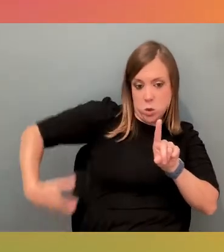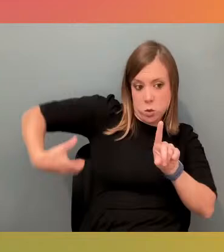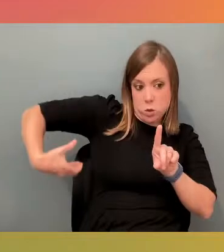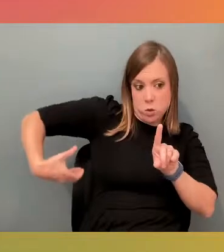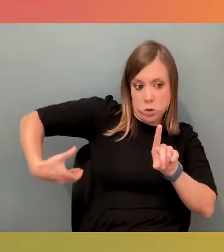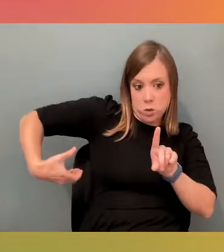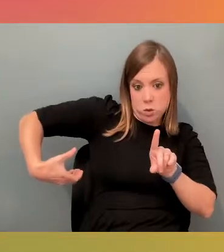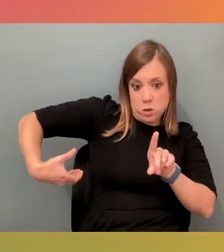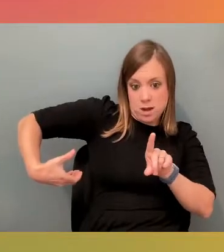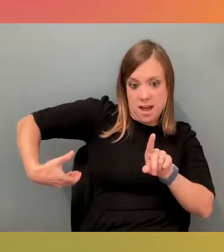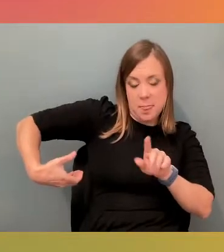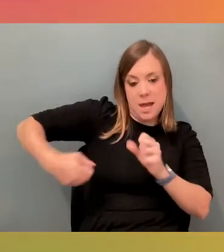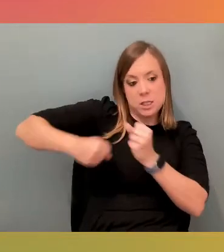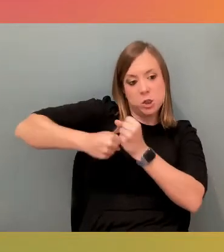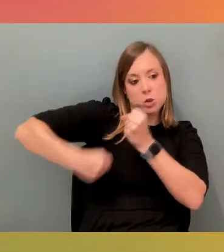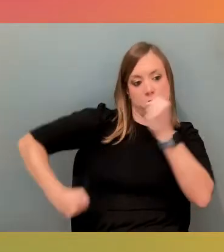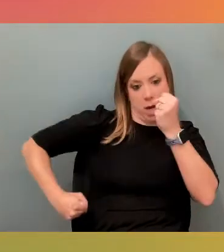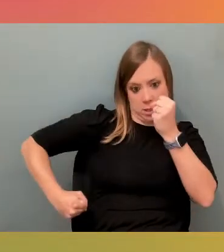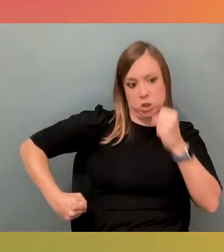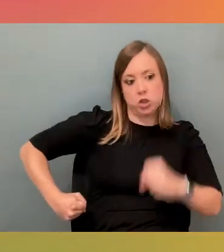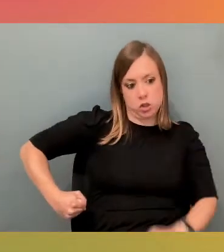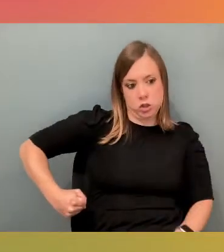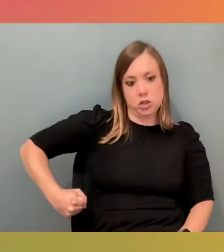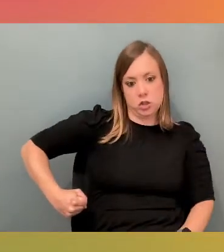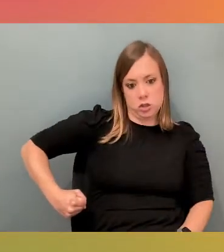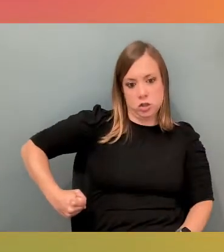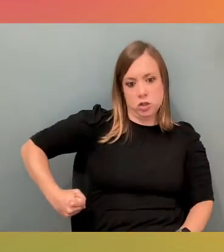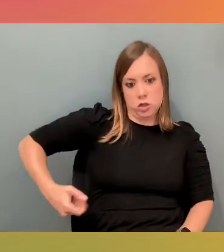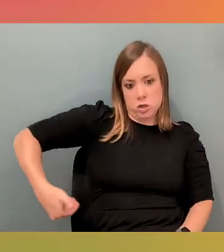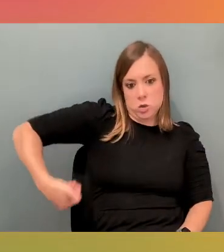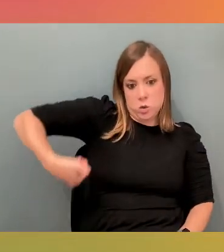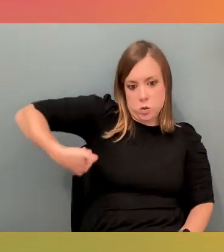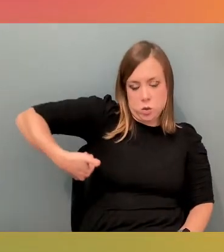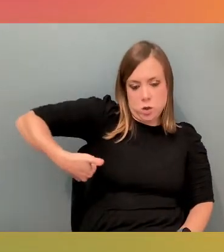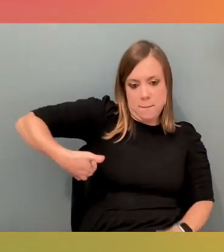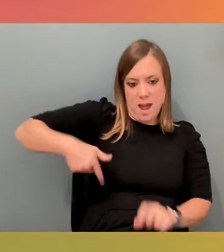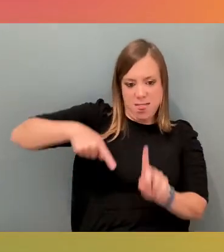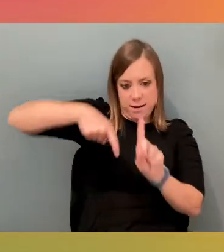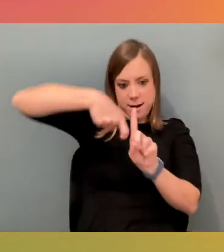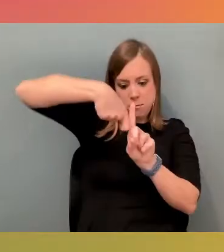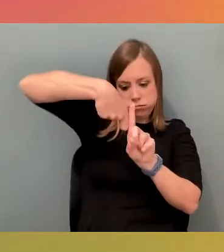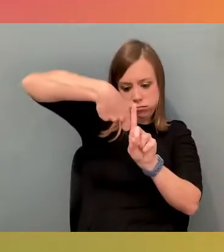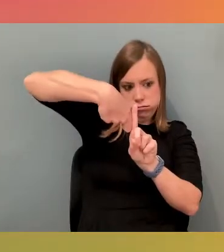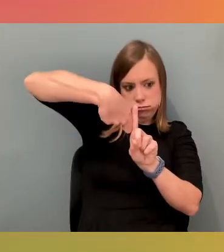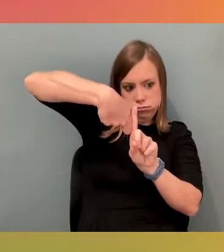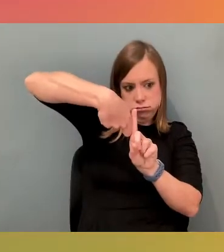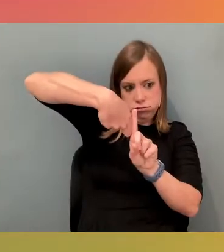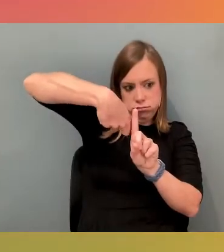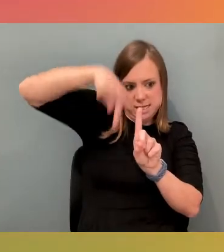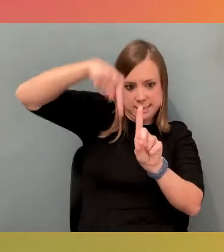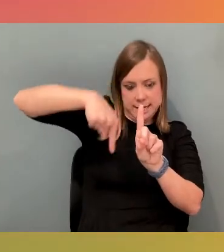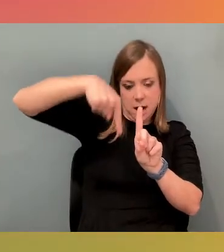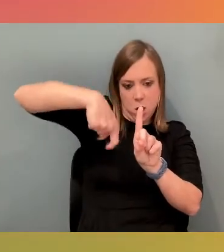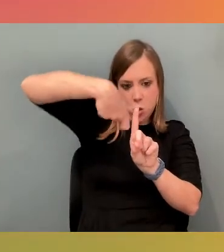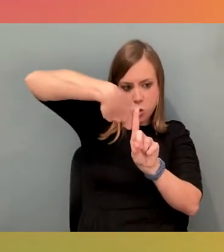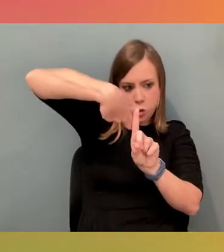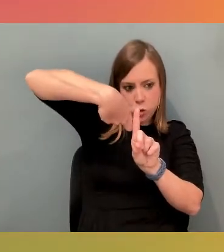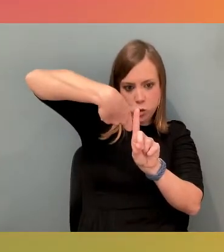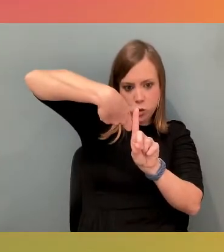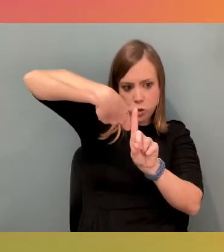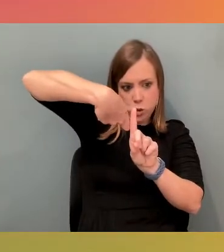little stretch for the quad and the front of the hip by pointing that right knee down and maybe even slightly back behind the left